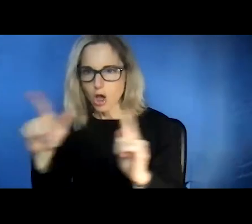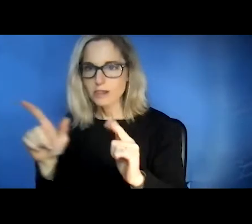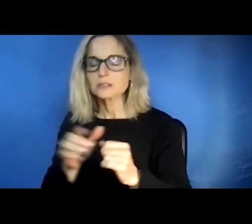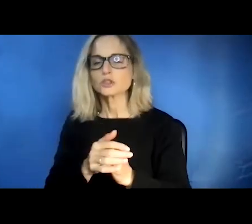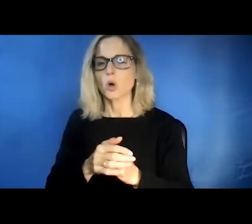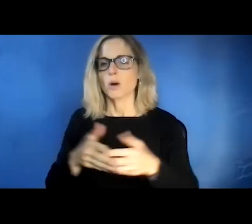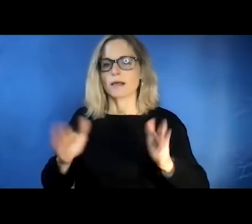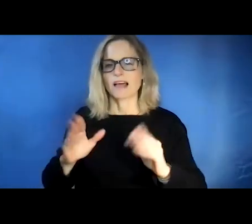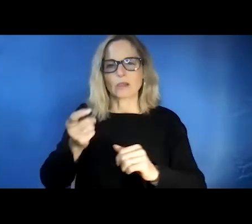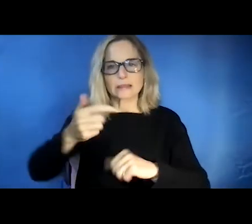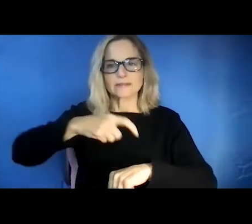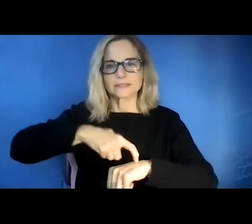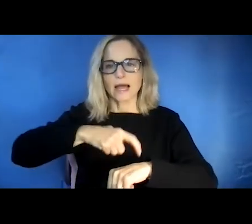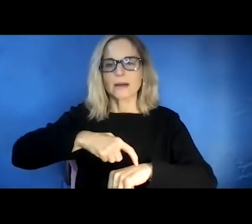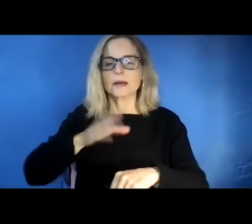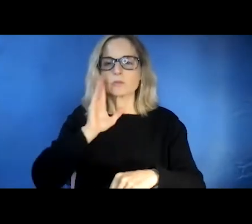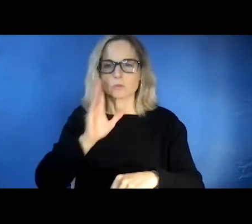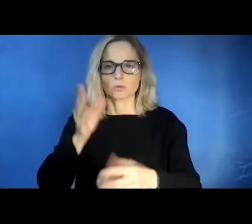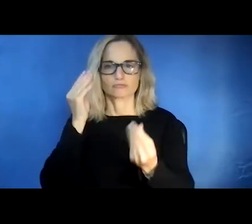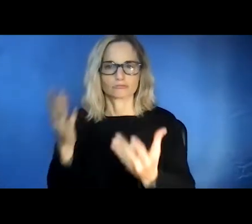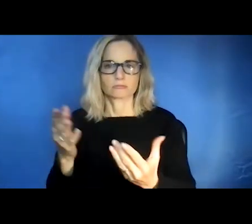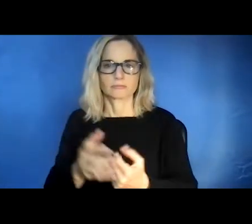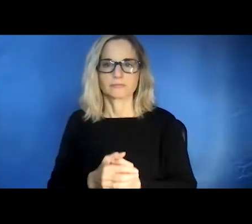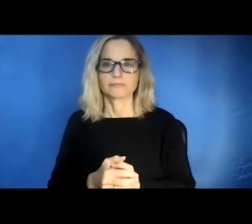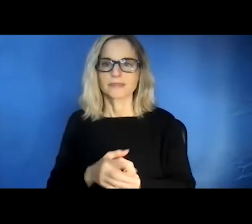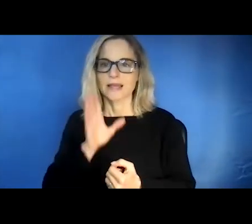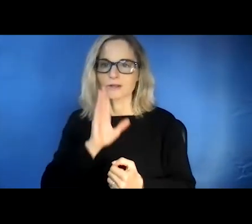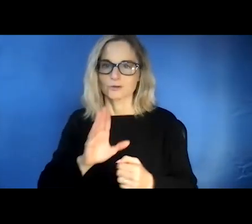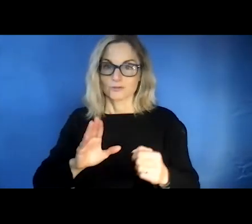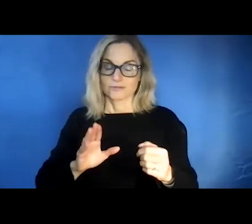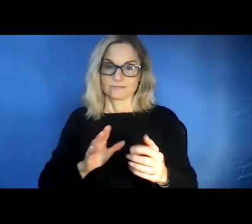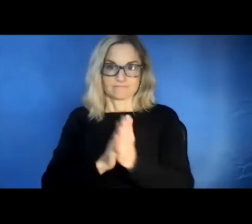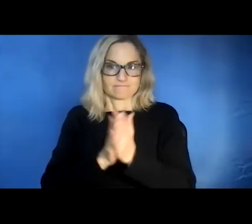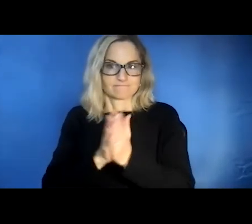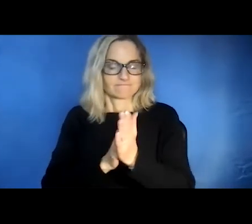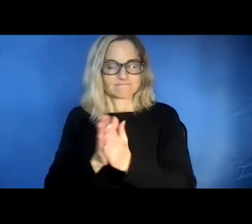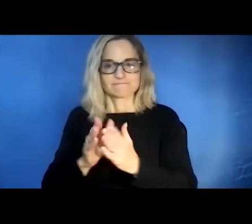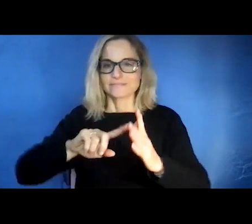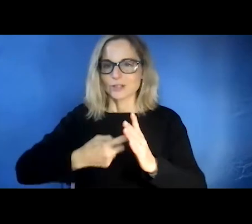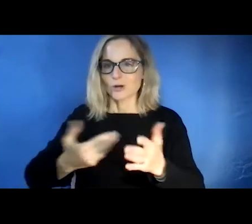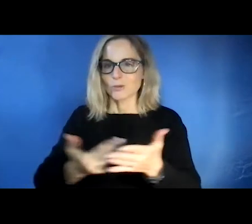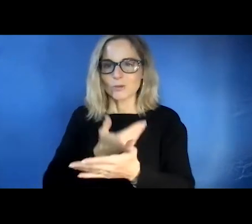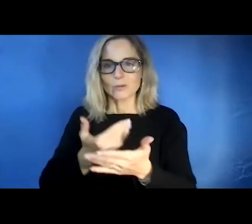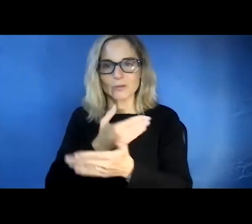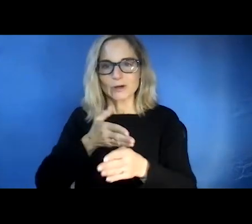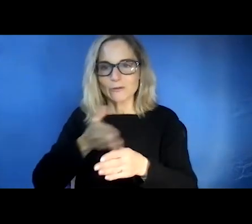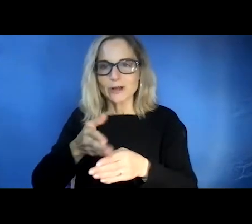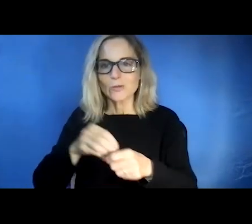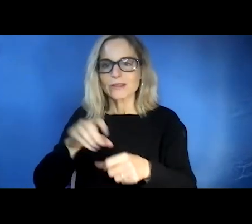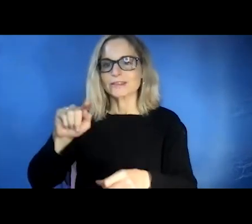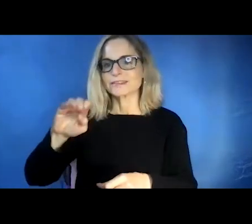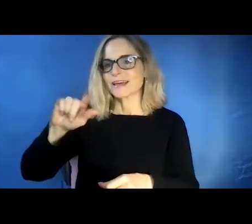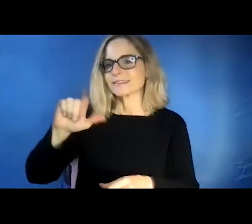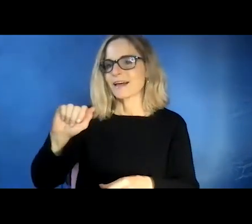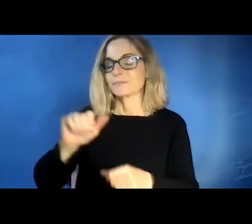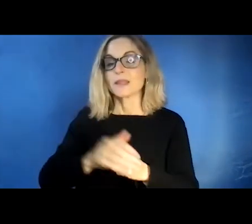to you, and we'll get you on your way to a great new career with Tesla Motors. And so thanks so much for